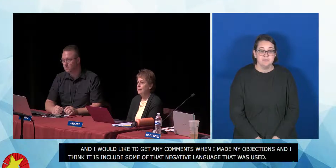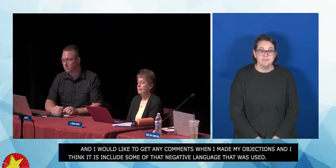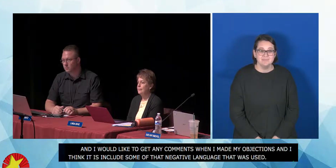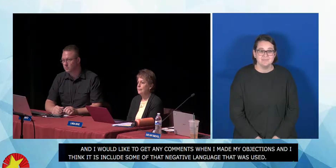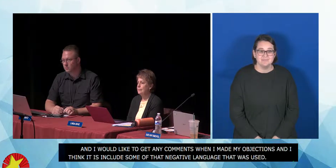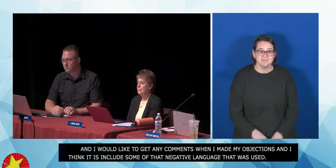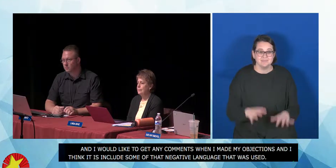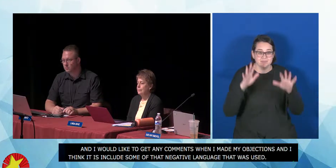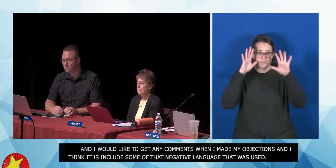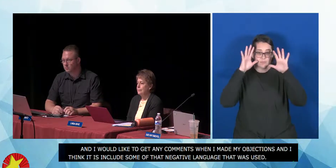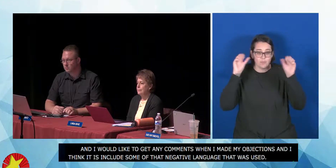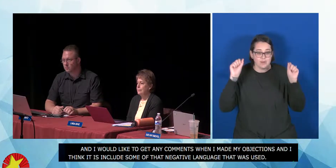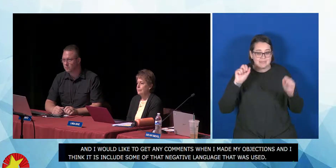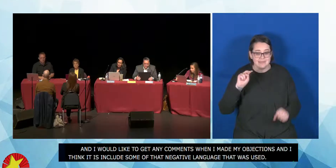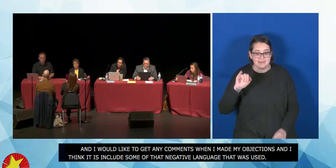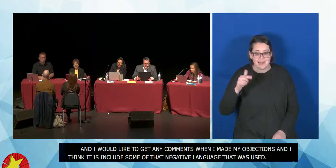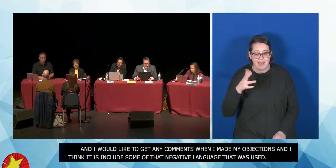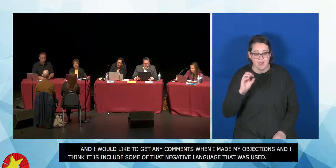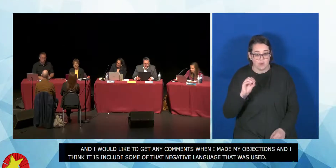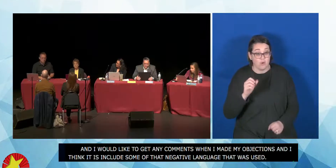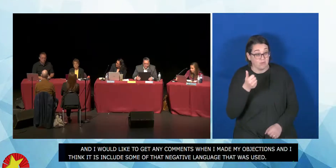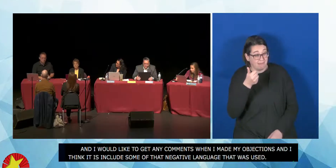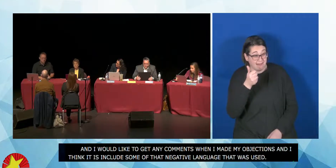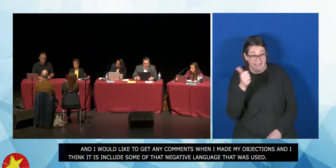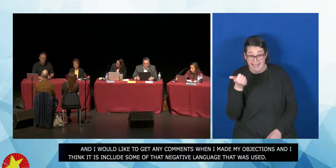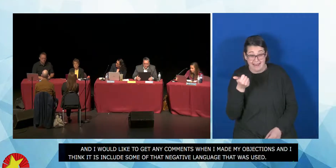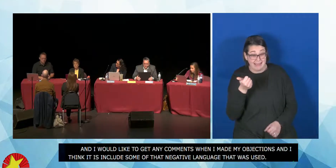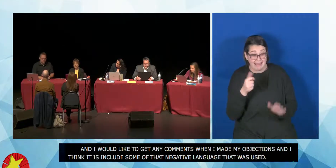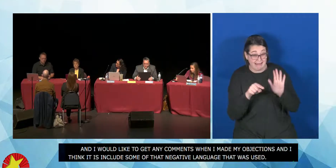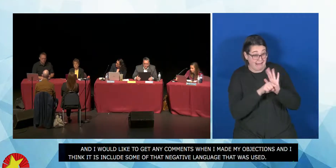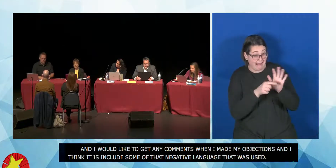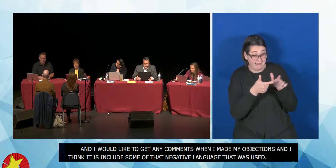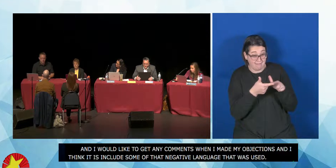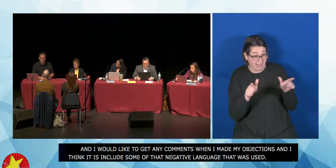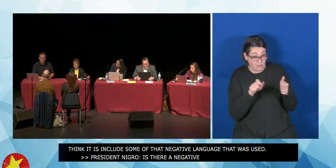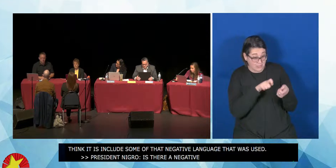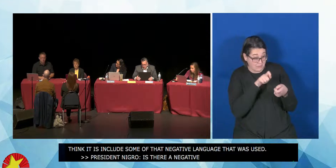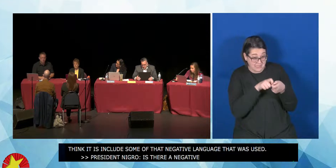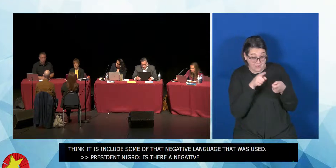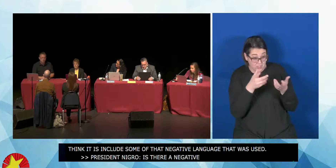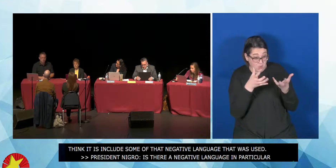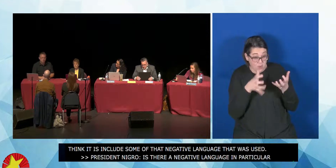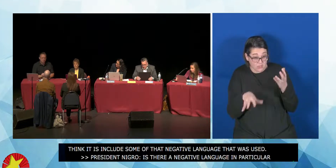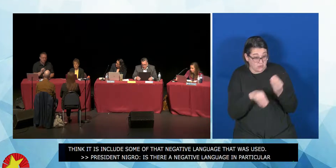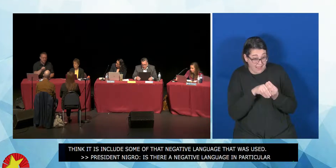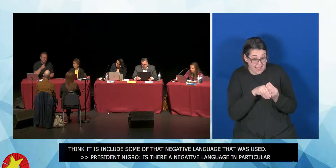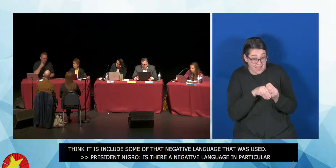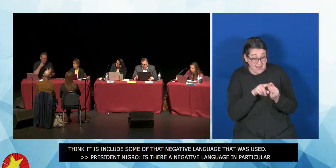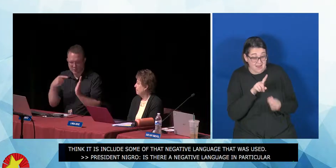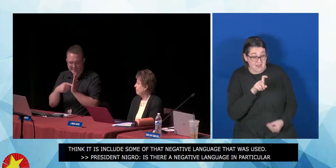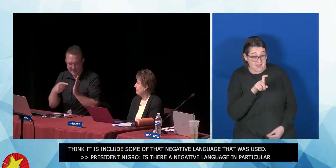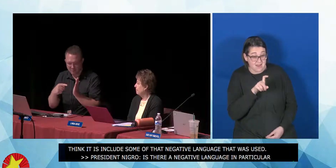Is there negative language in particular that you are would like to see in there?